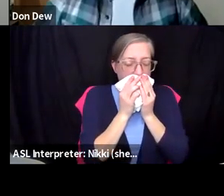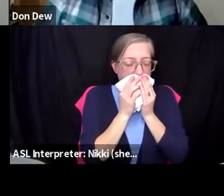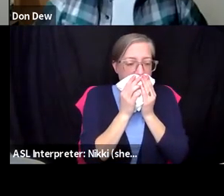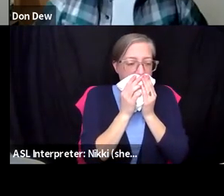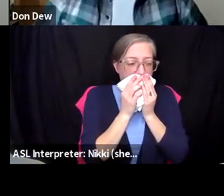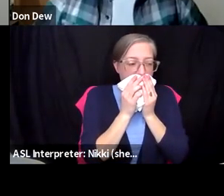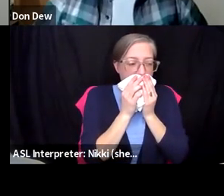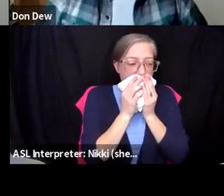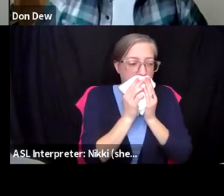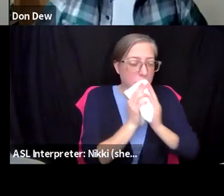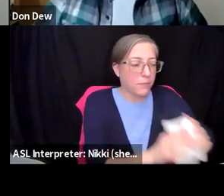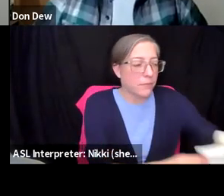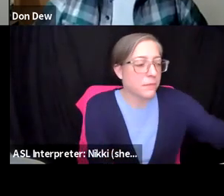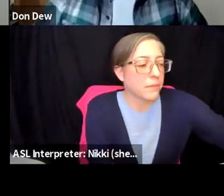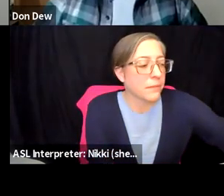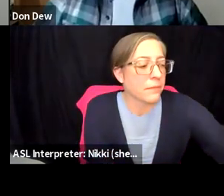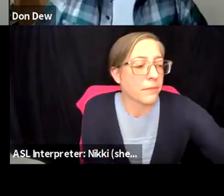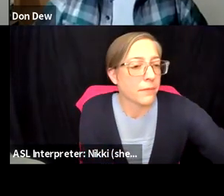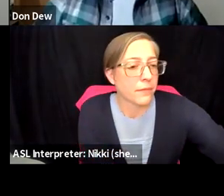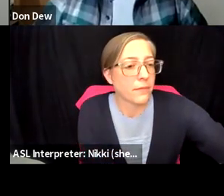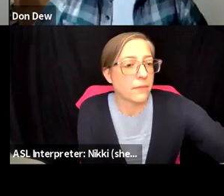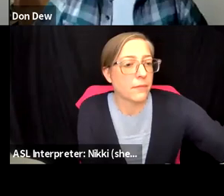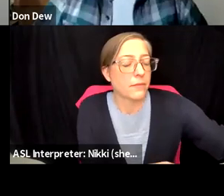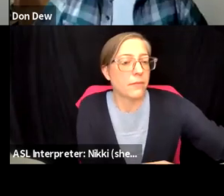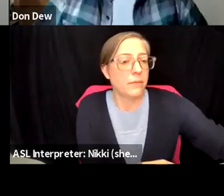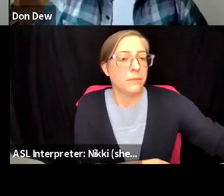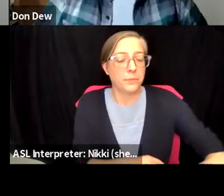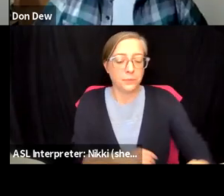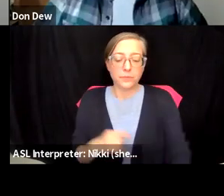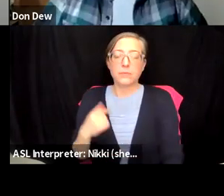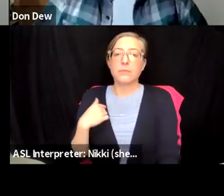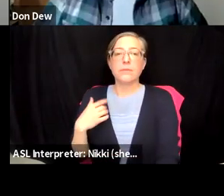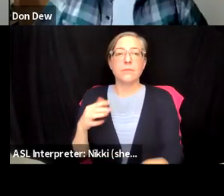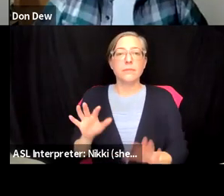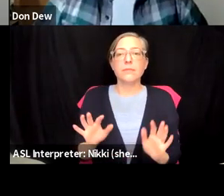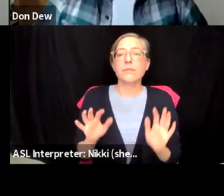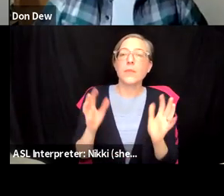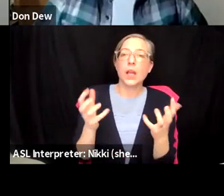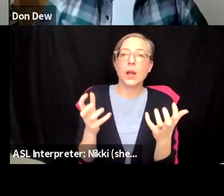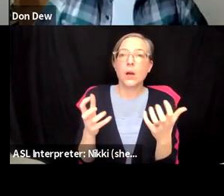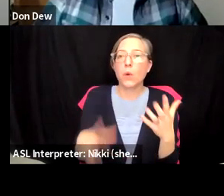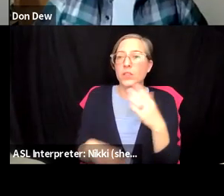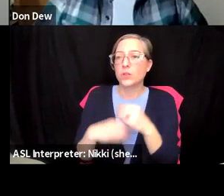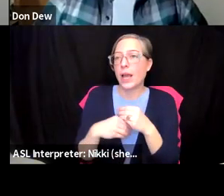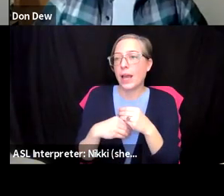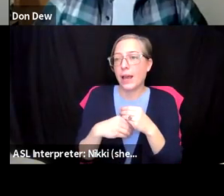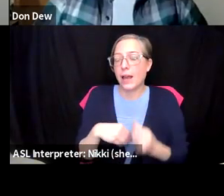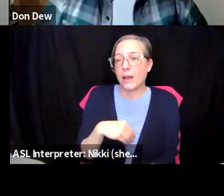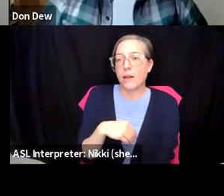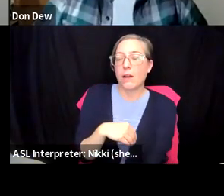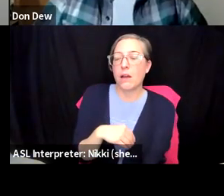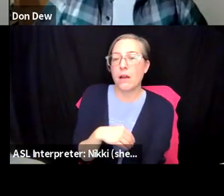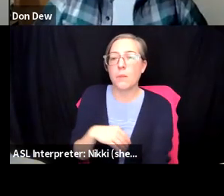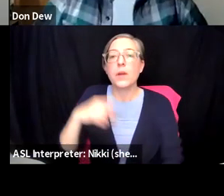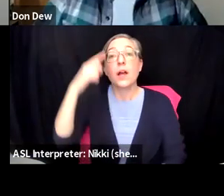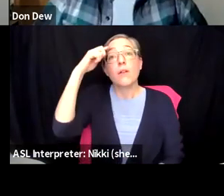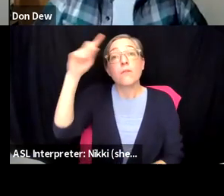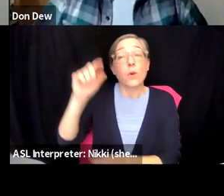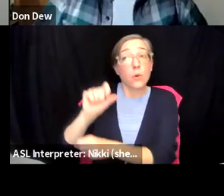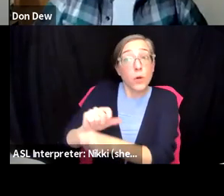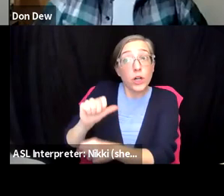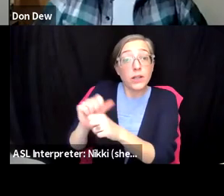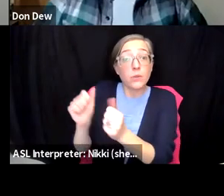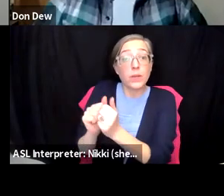bit. So I guess the only thing that I'd like to add right now is just that, you know, as far as working with the